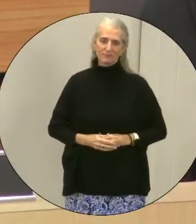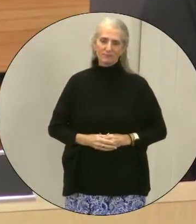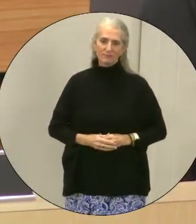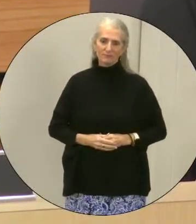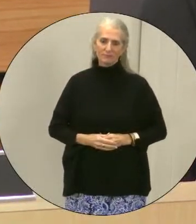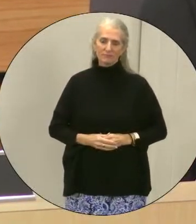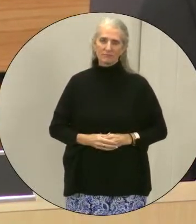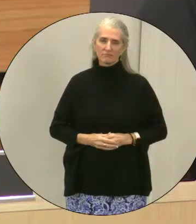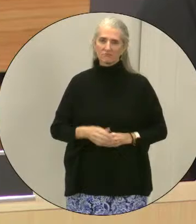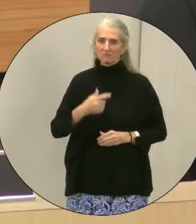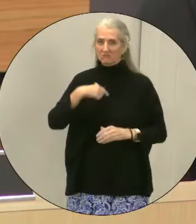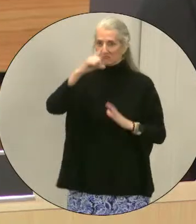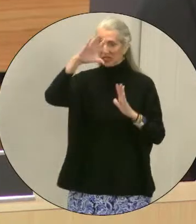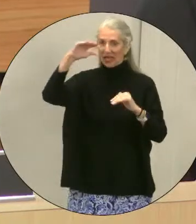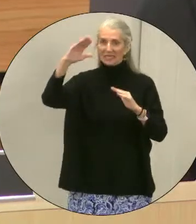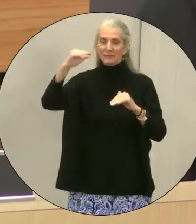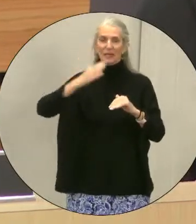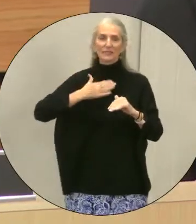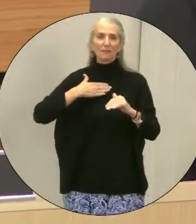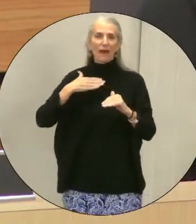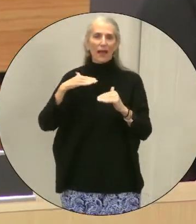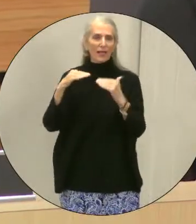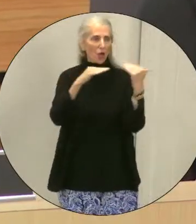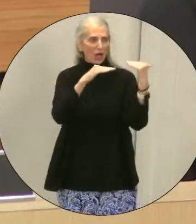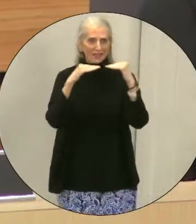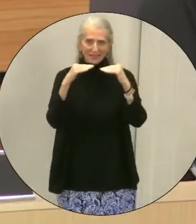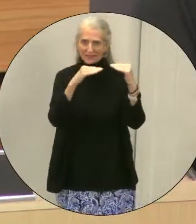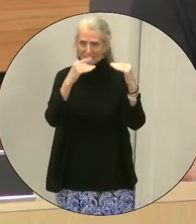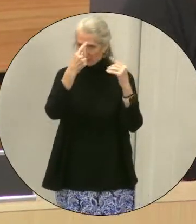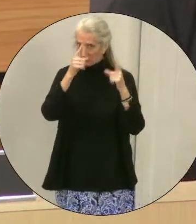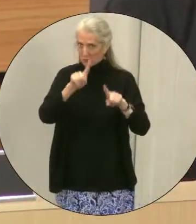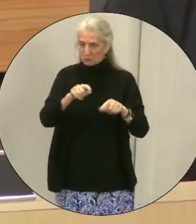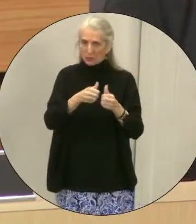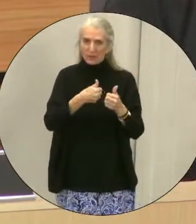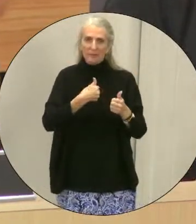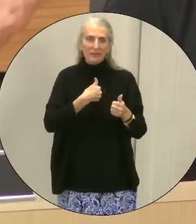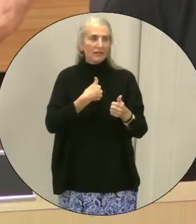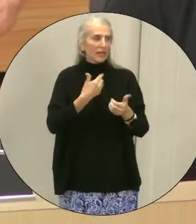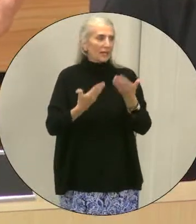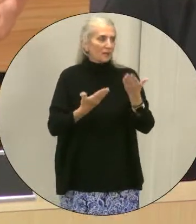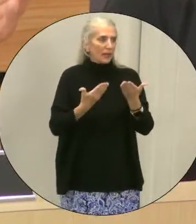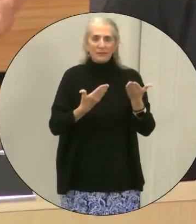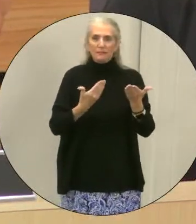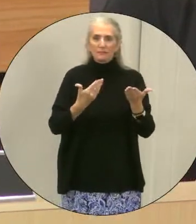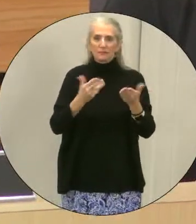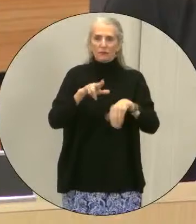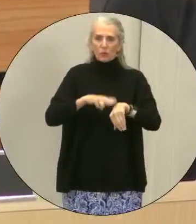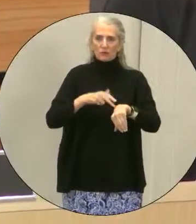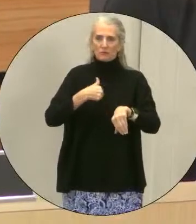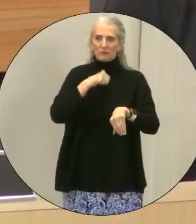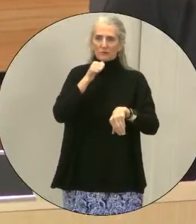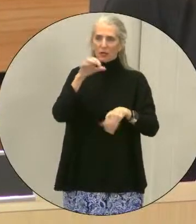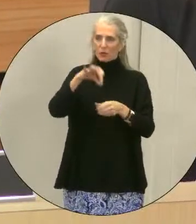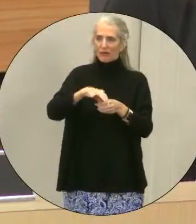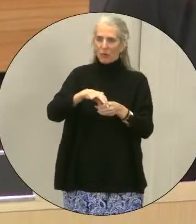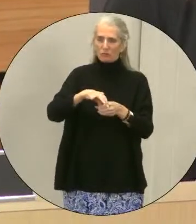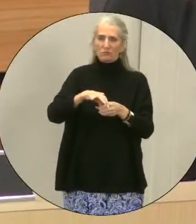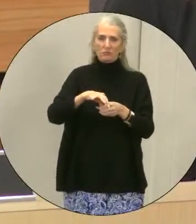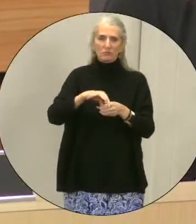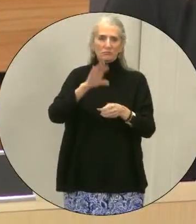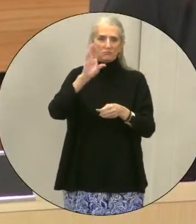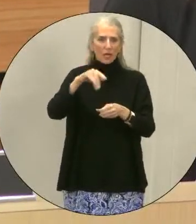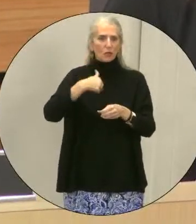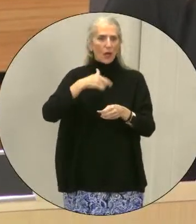I expect that if my colleagues agree with me, and they make the vote, because of course I don't get a vote, I know I will be throwing